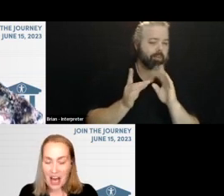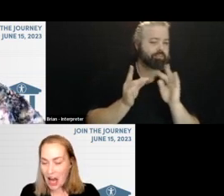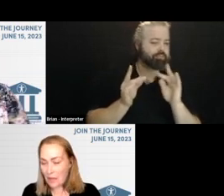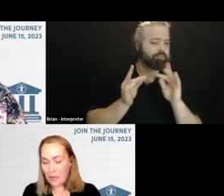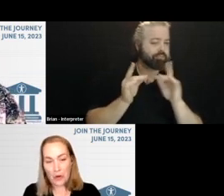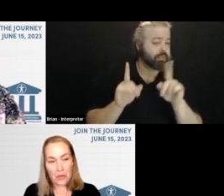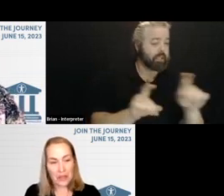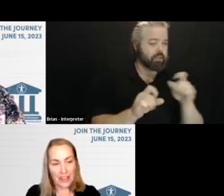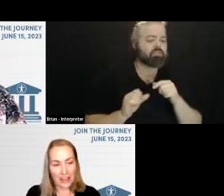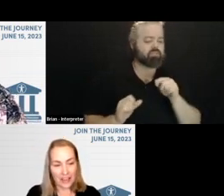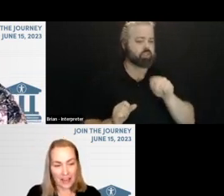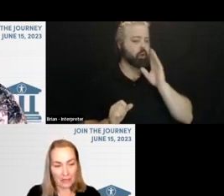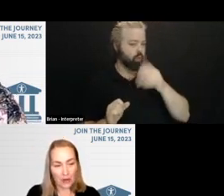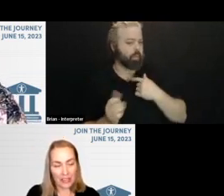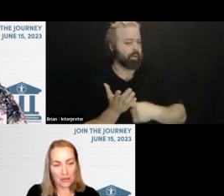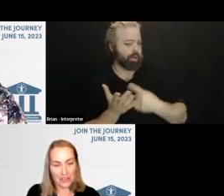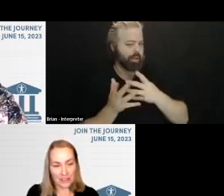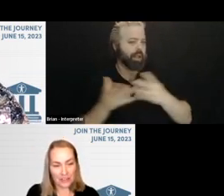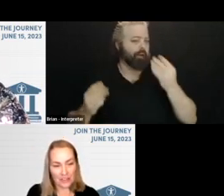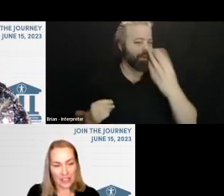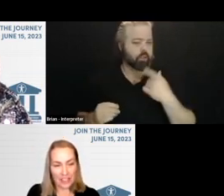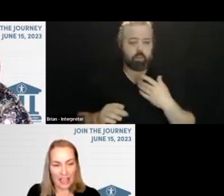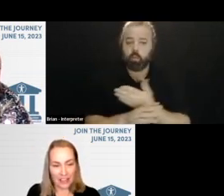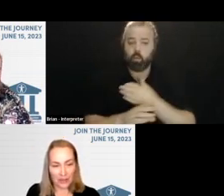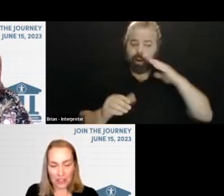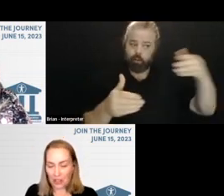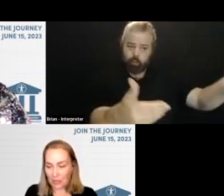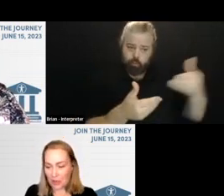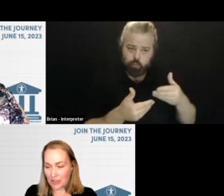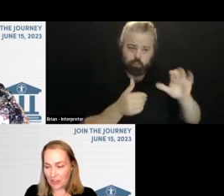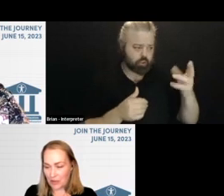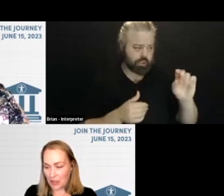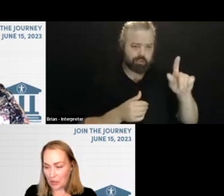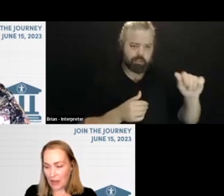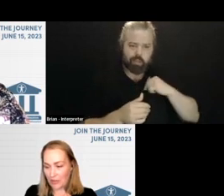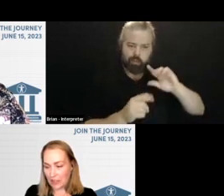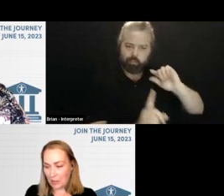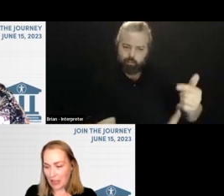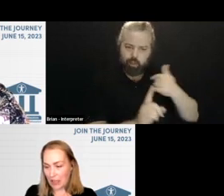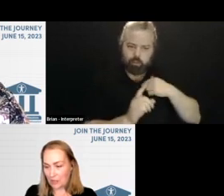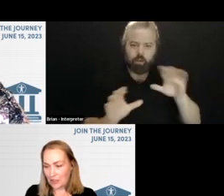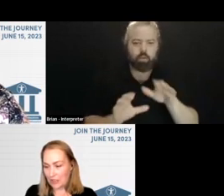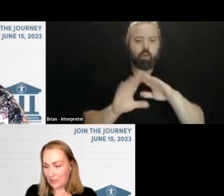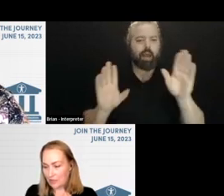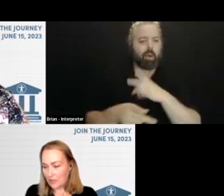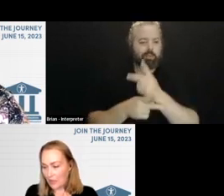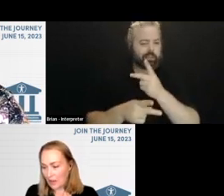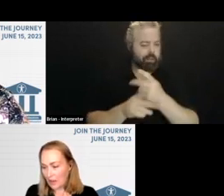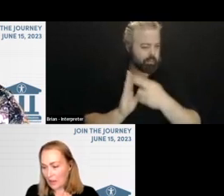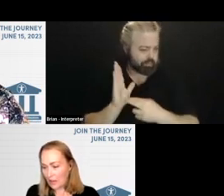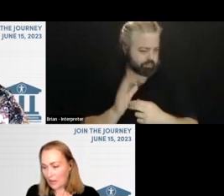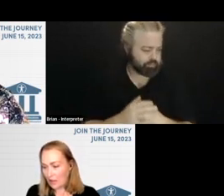think. Before I introduce Chelsea and hand it over to her, I'm going to just do a couple of housekeeping items.